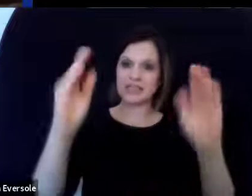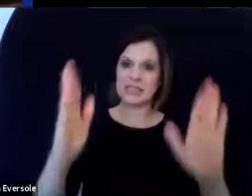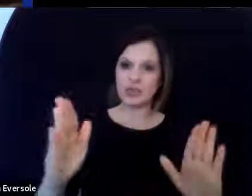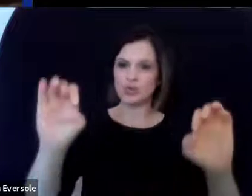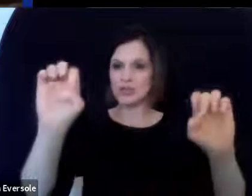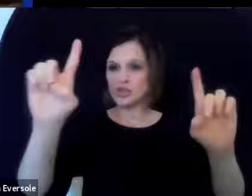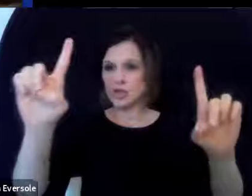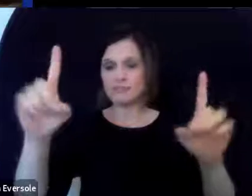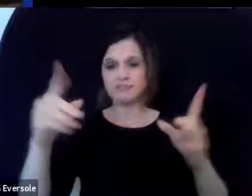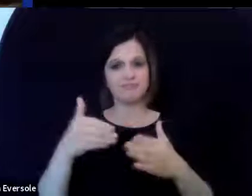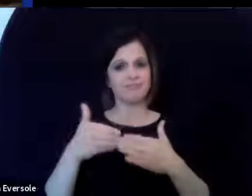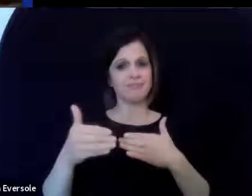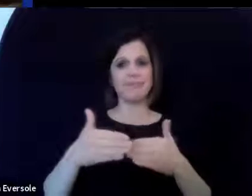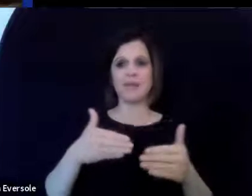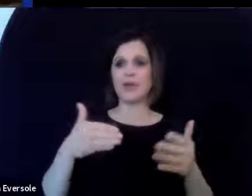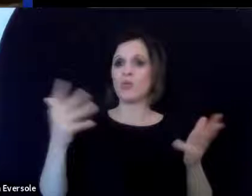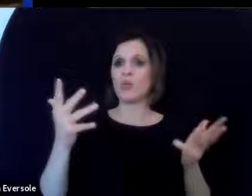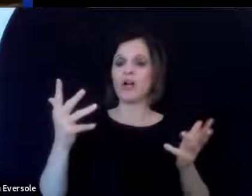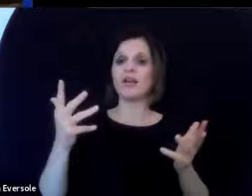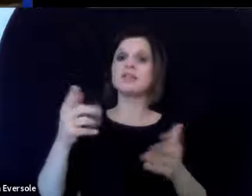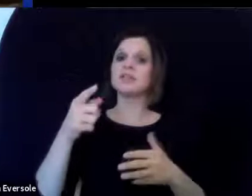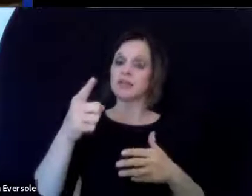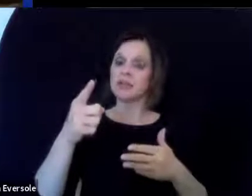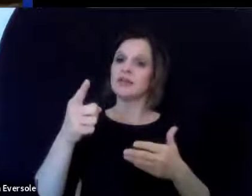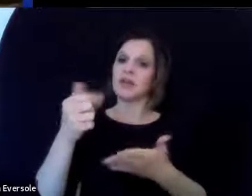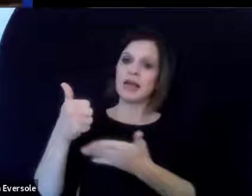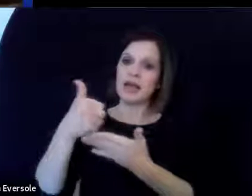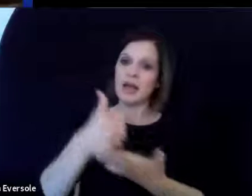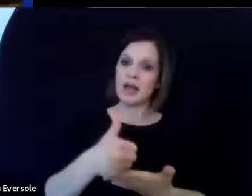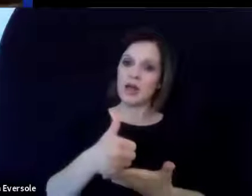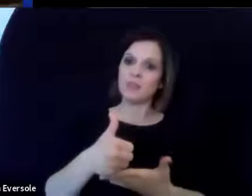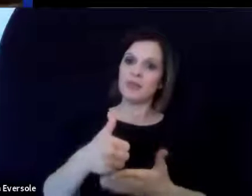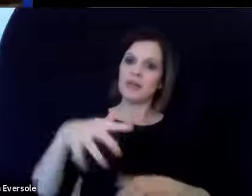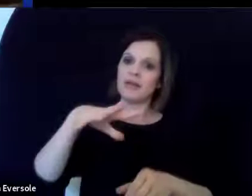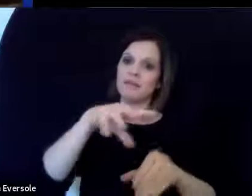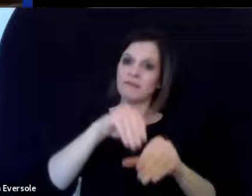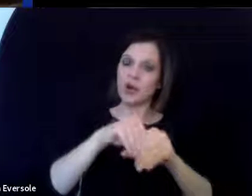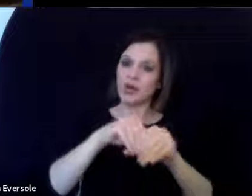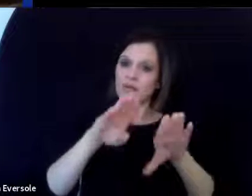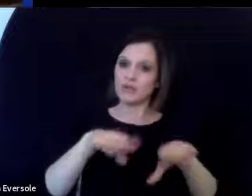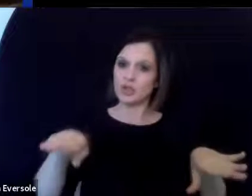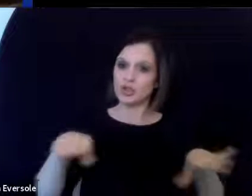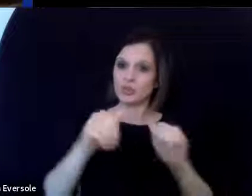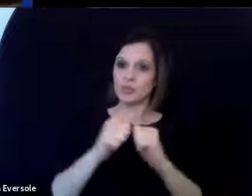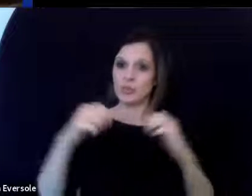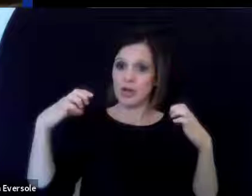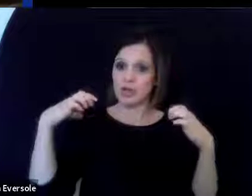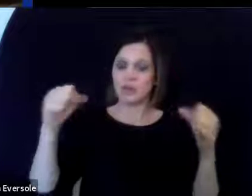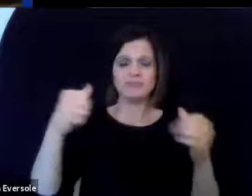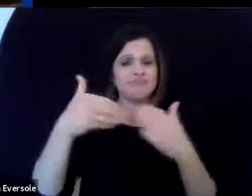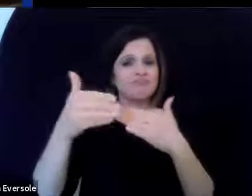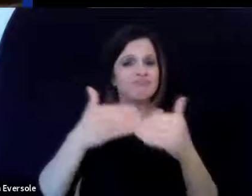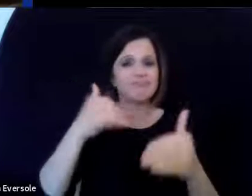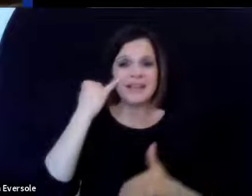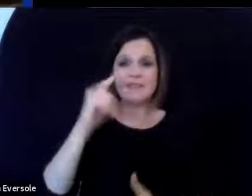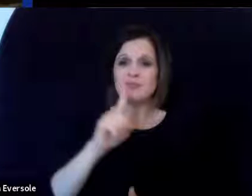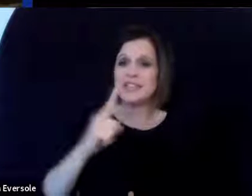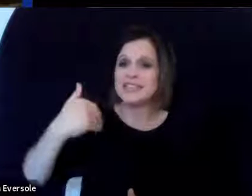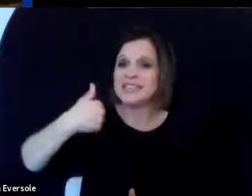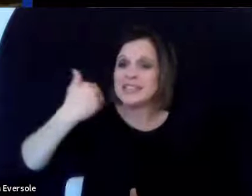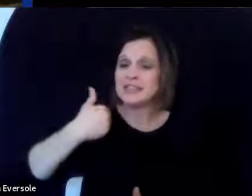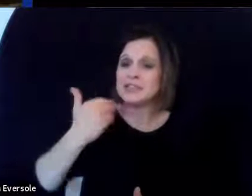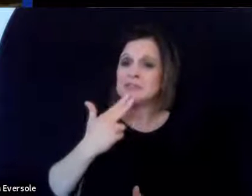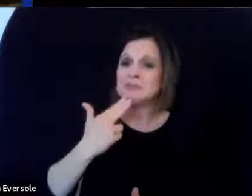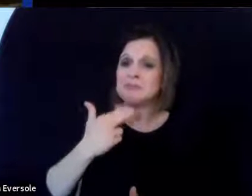no matter what, find a way that these kiddos with CHARGE, even when they're little bitty people,